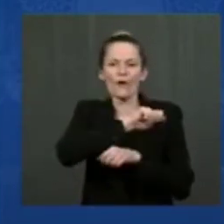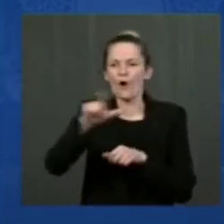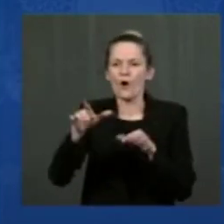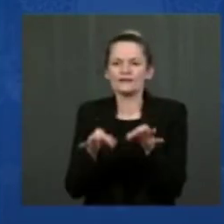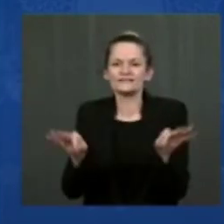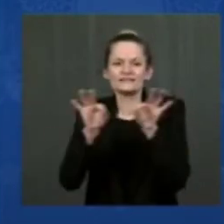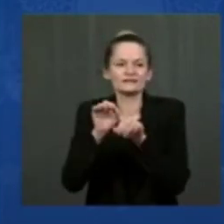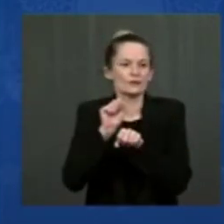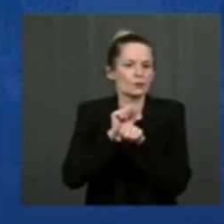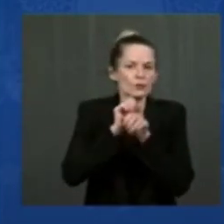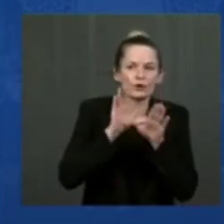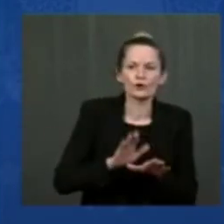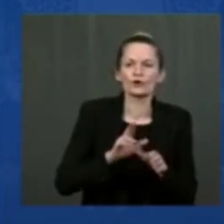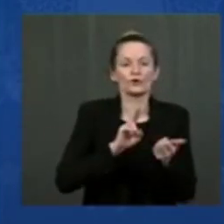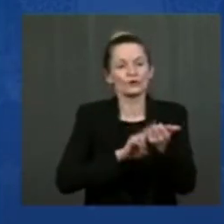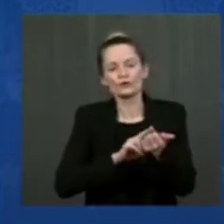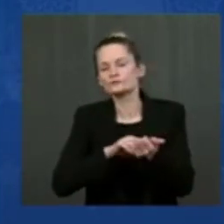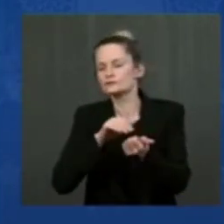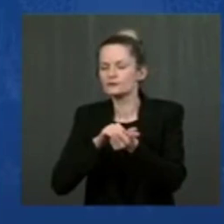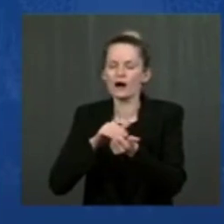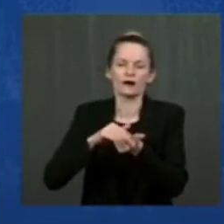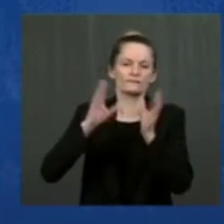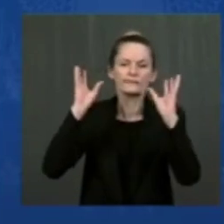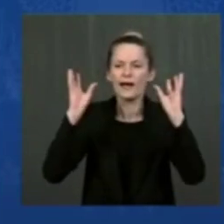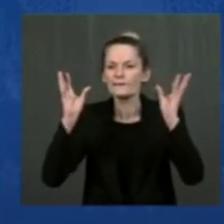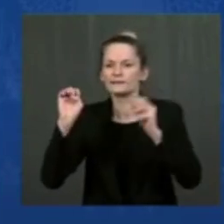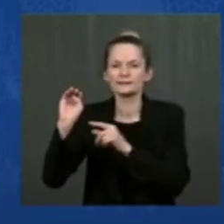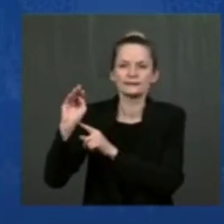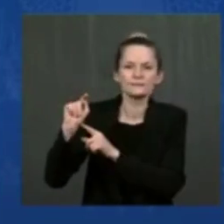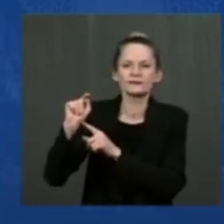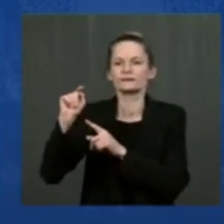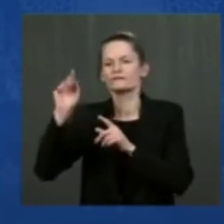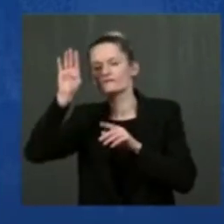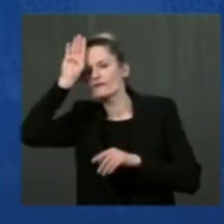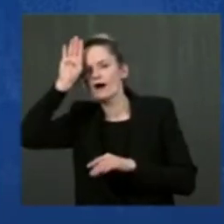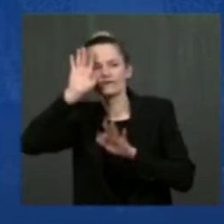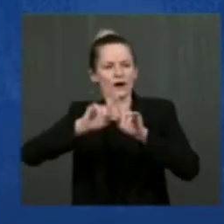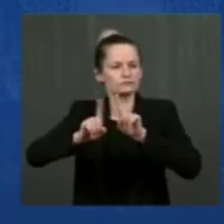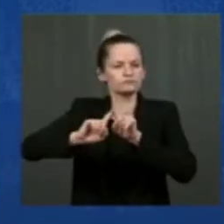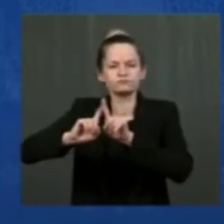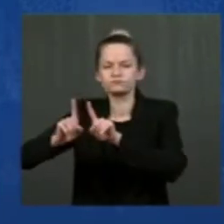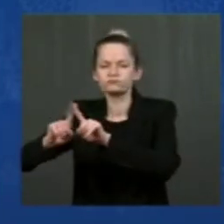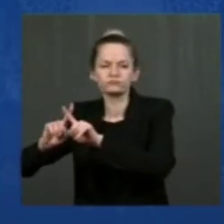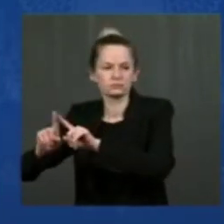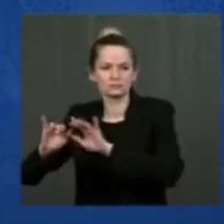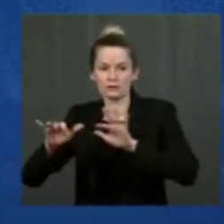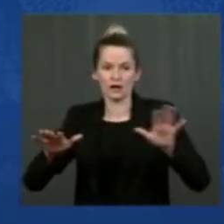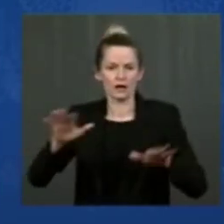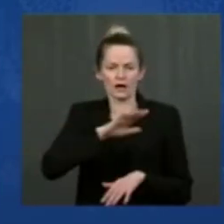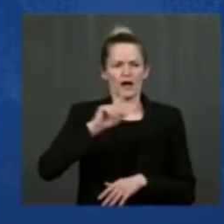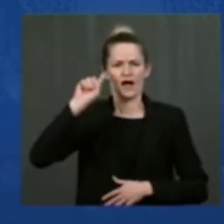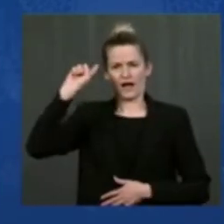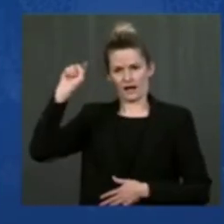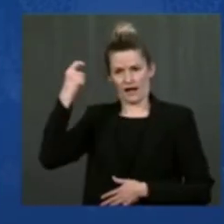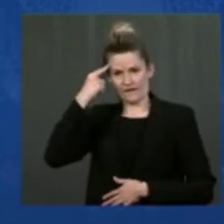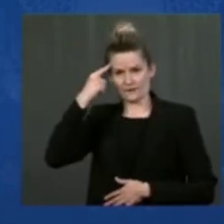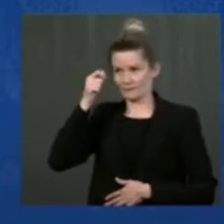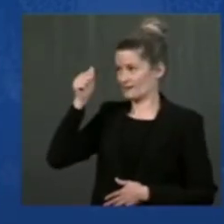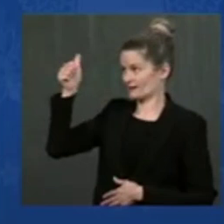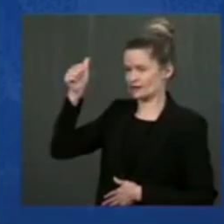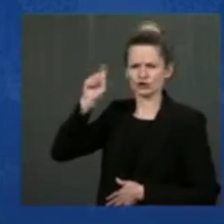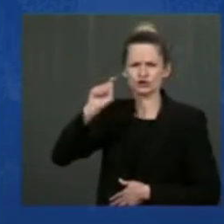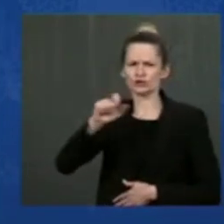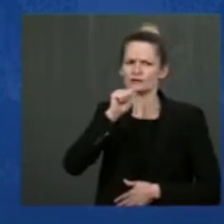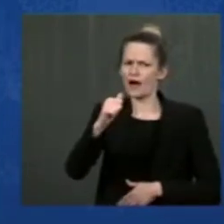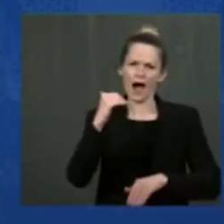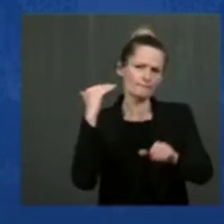as well. Government should never be a barrier to workers organizing. It's government's job to remove